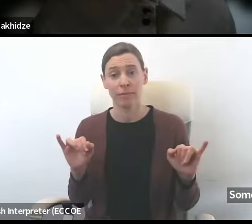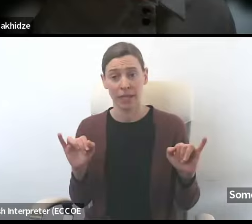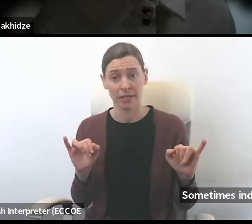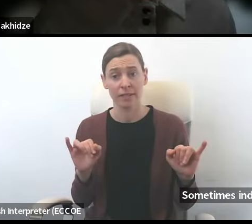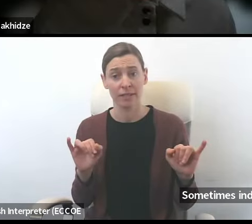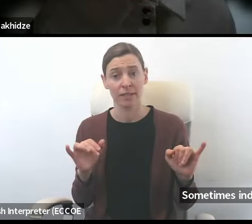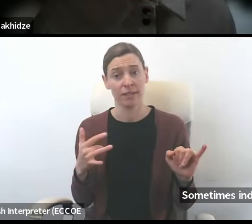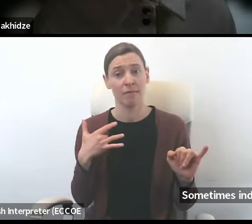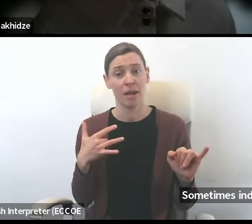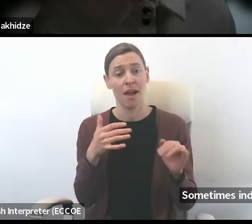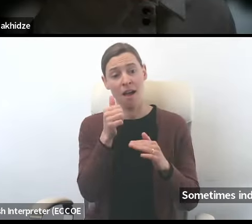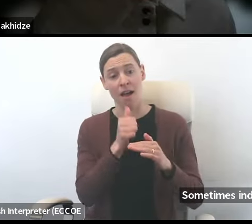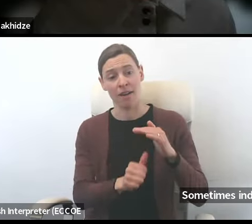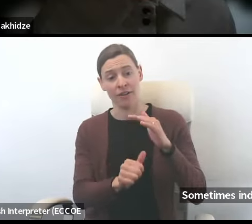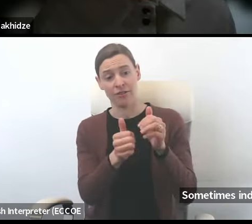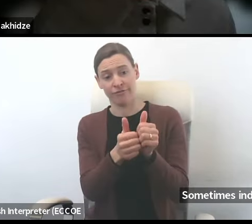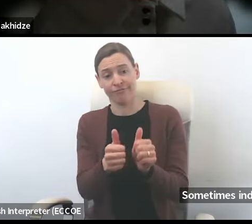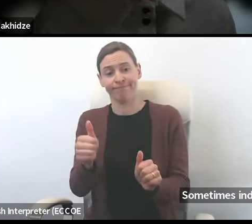the empire shoe.